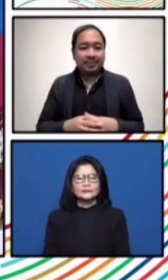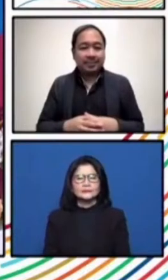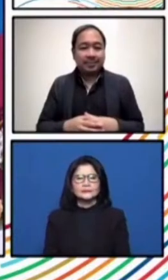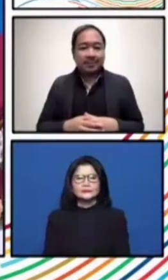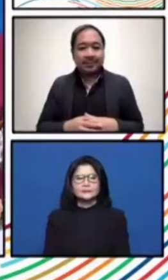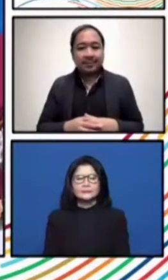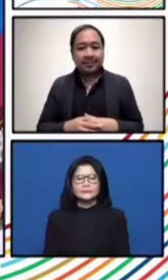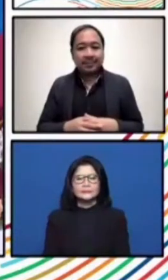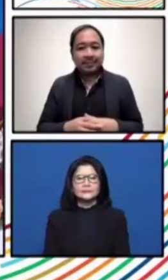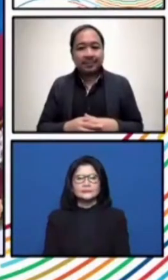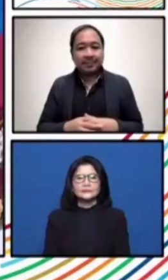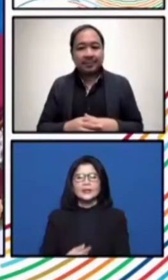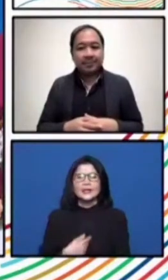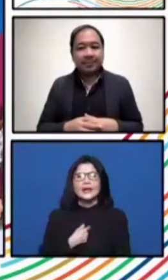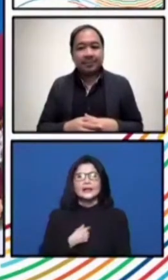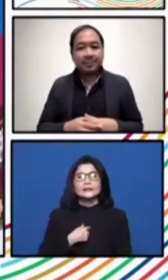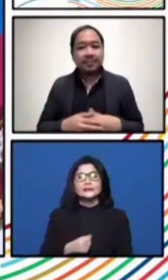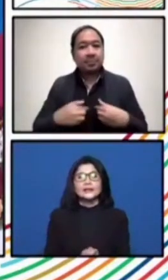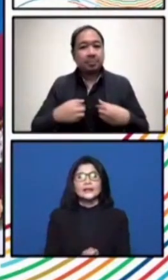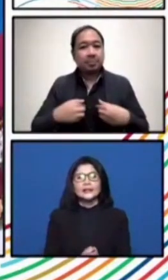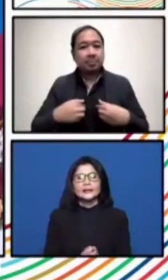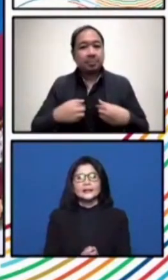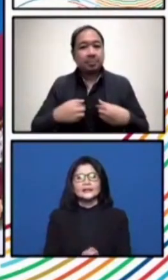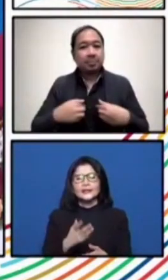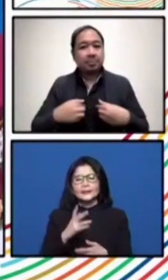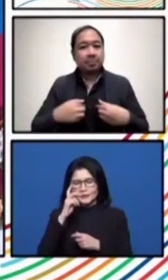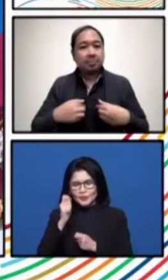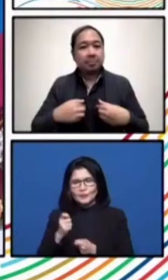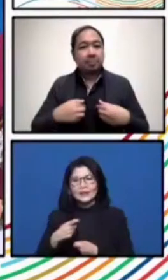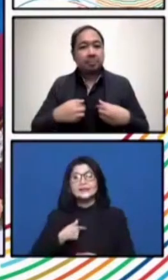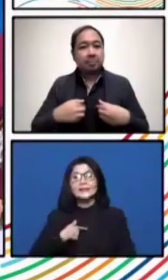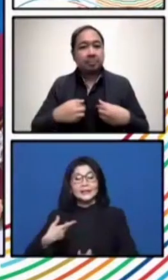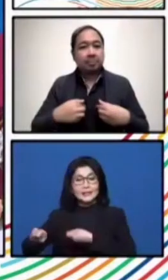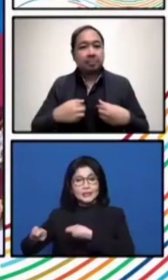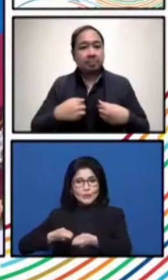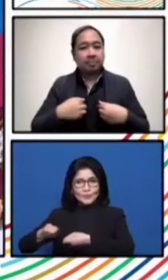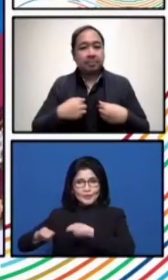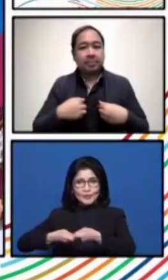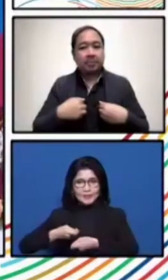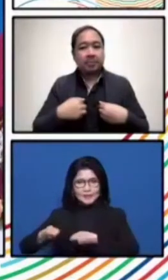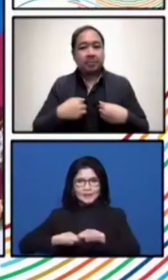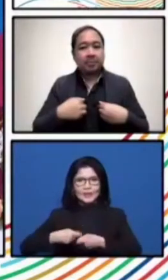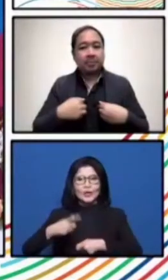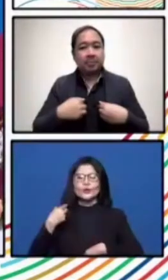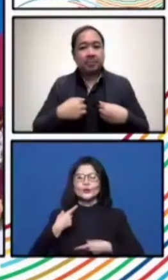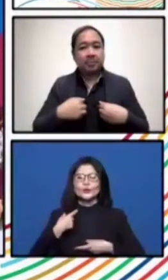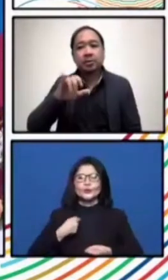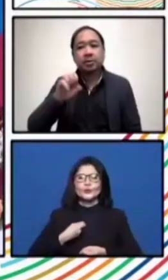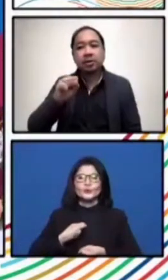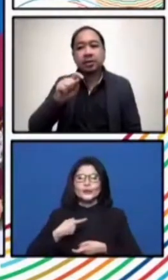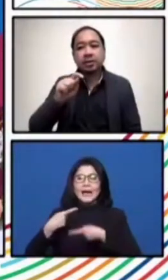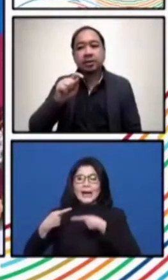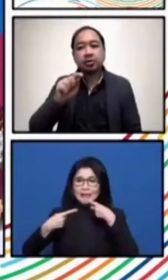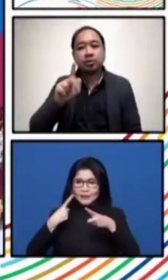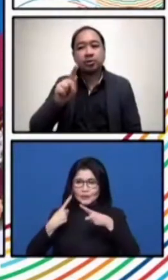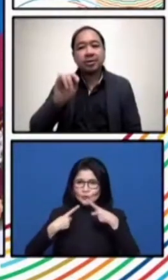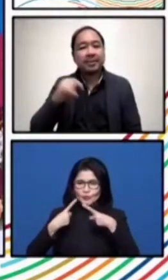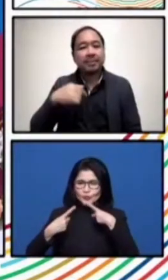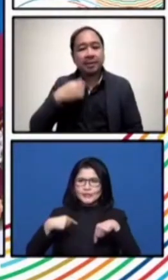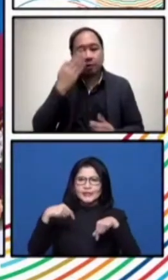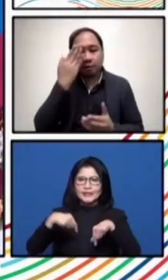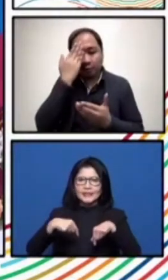I'm honored to be moderator in this important Roundtable discussion Round Table 2 is about